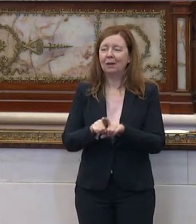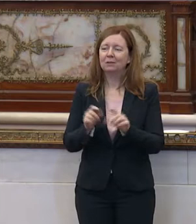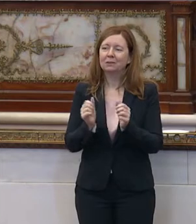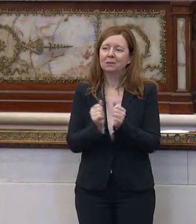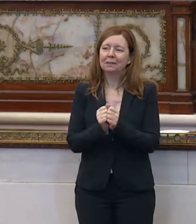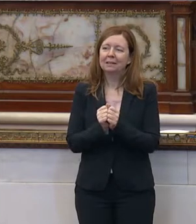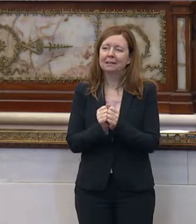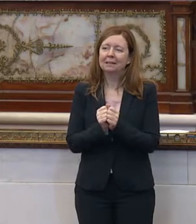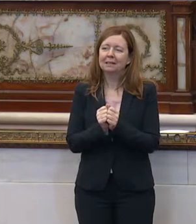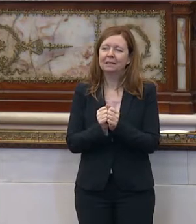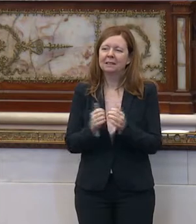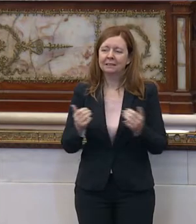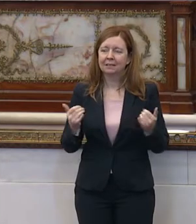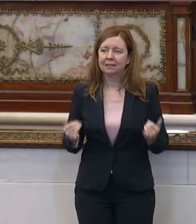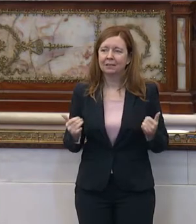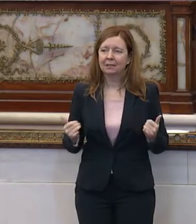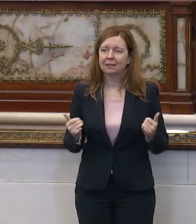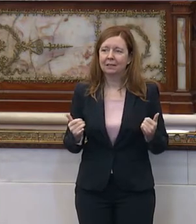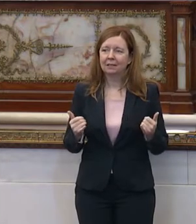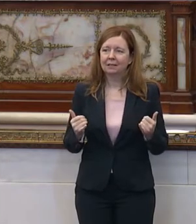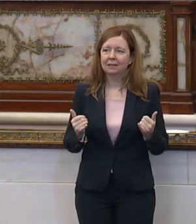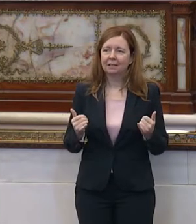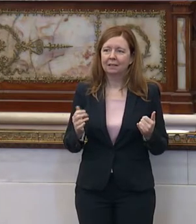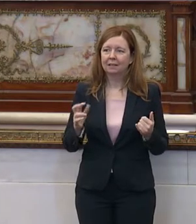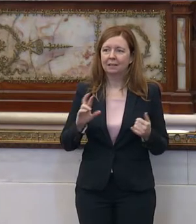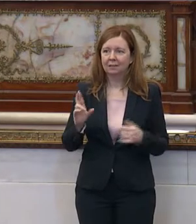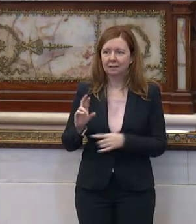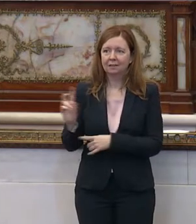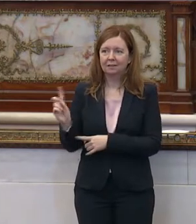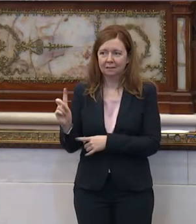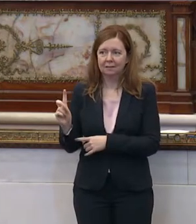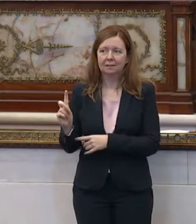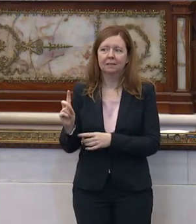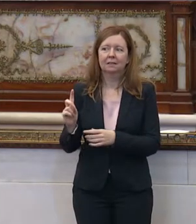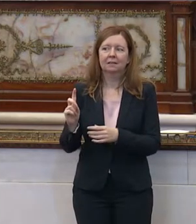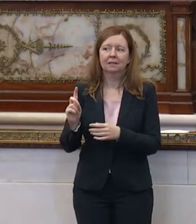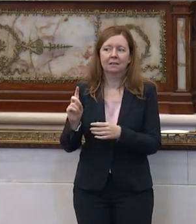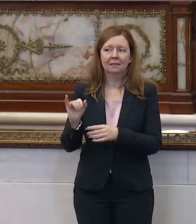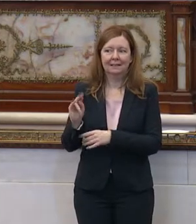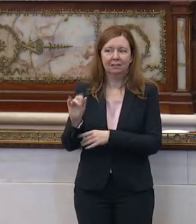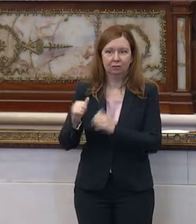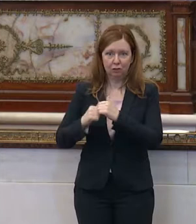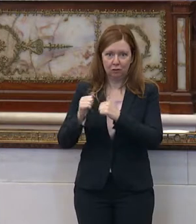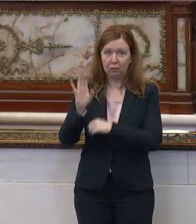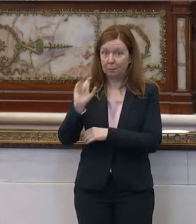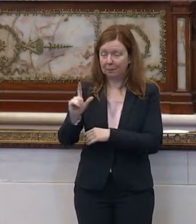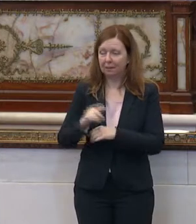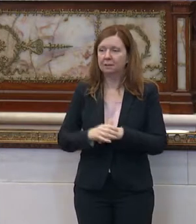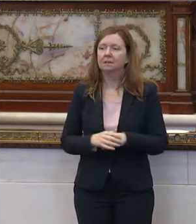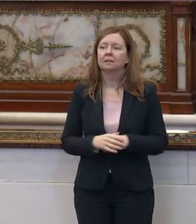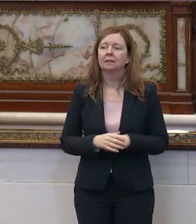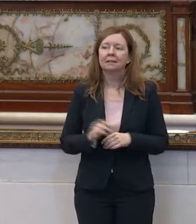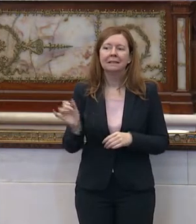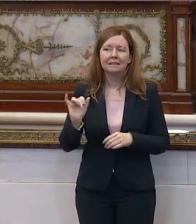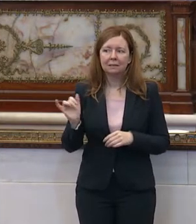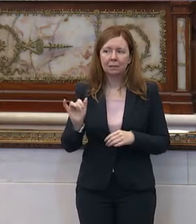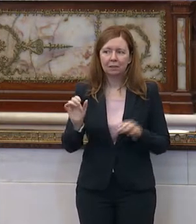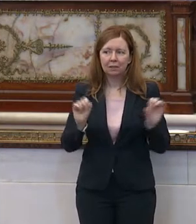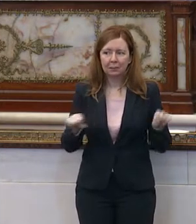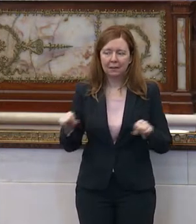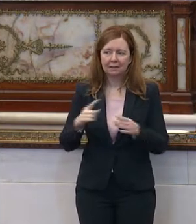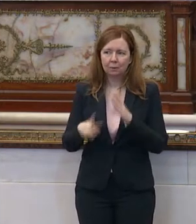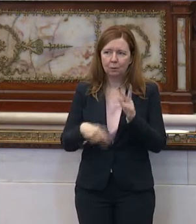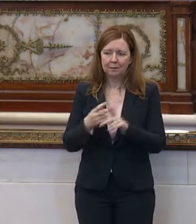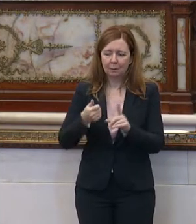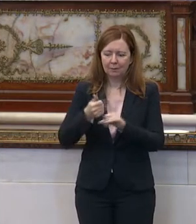the current bipartisan infrastructure bill, is there, assuming there's capacity, what type